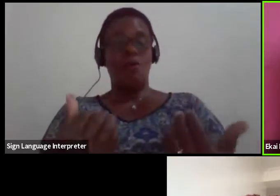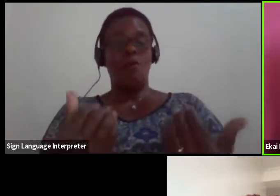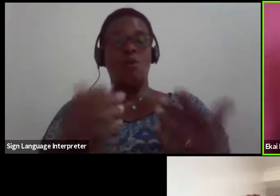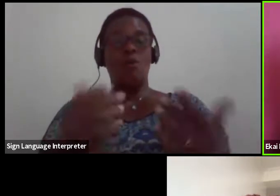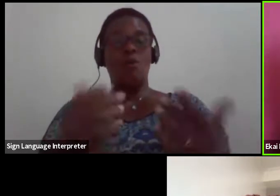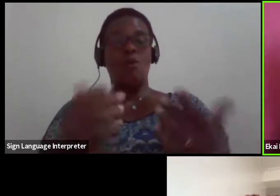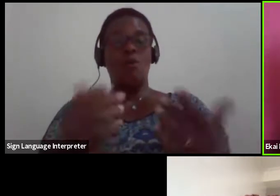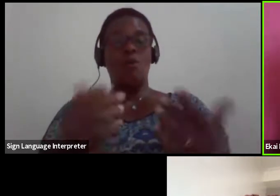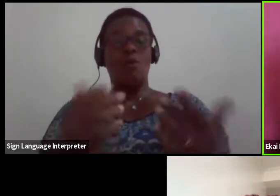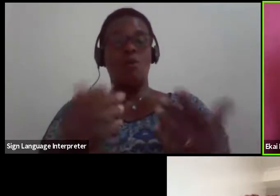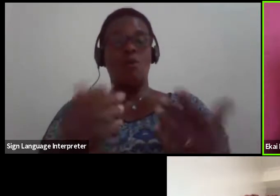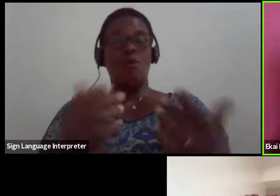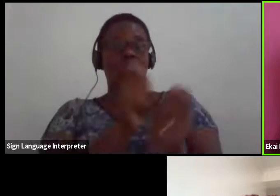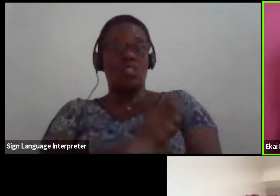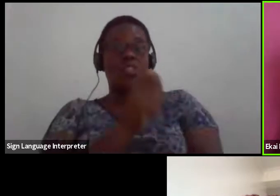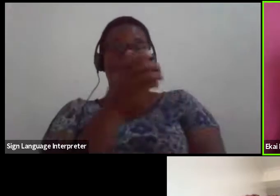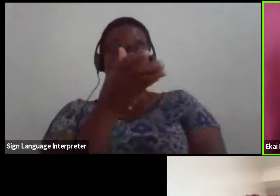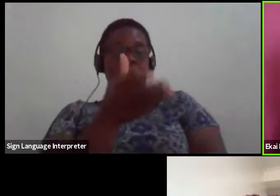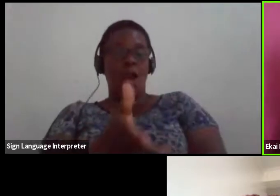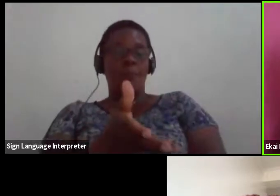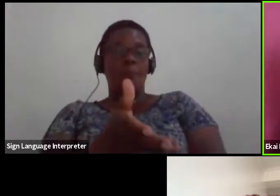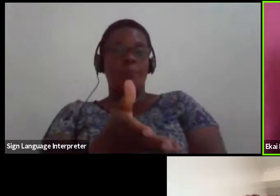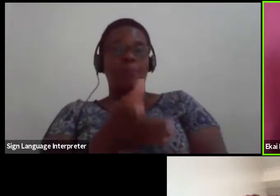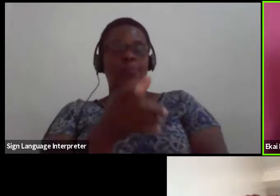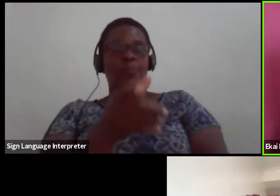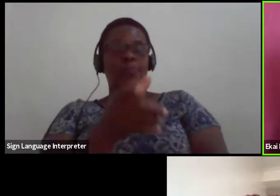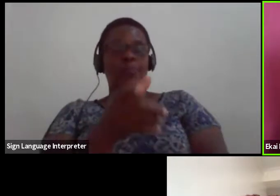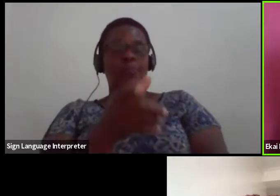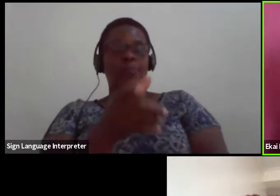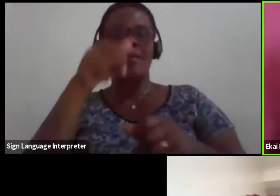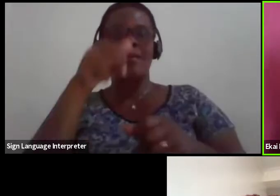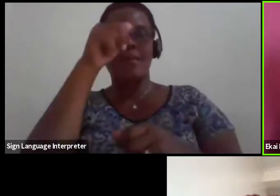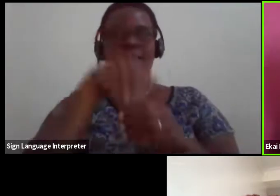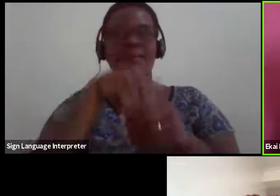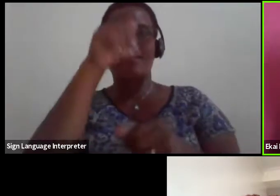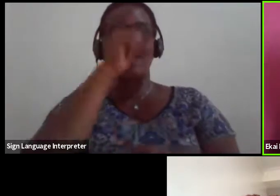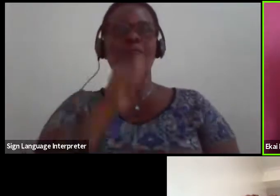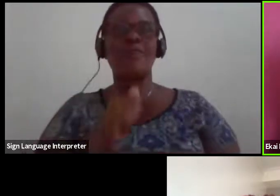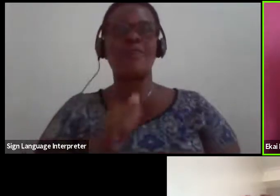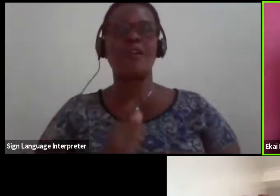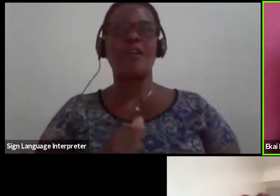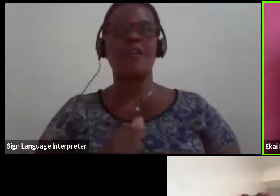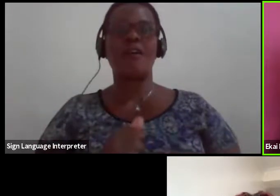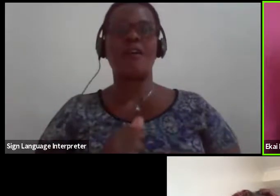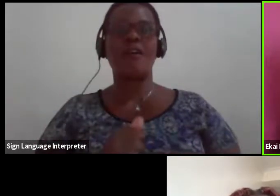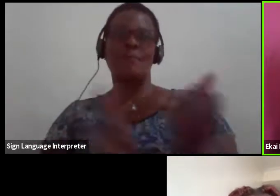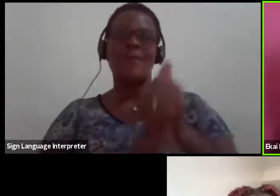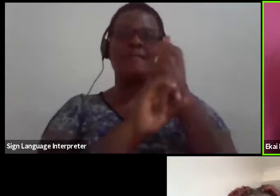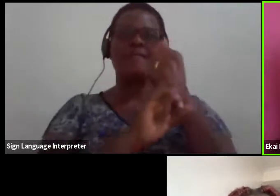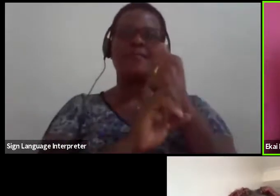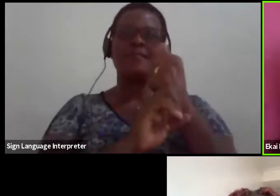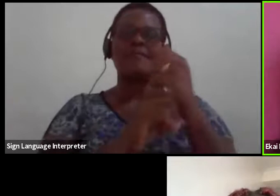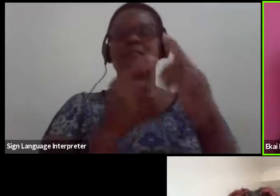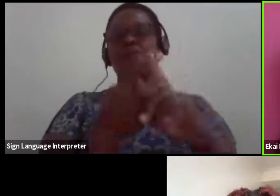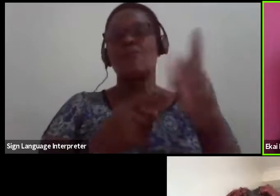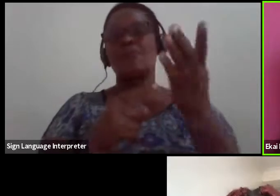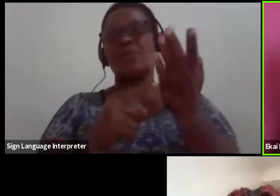that we in this part of the world are actually reaping the benefits of technology and using it to advance our